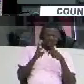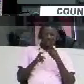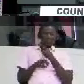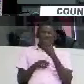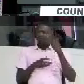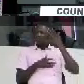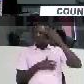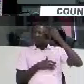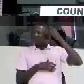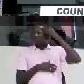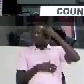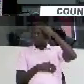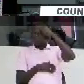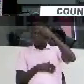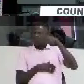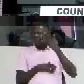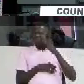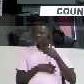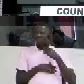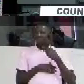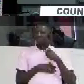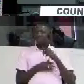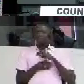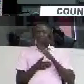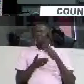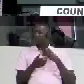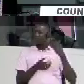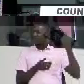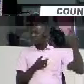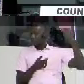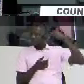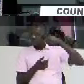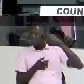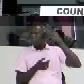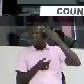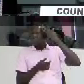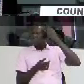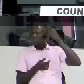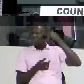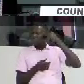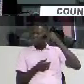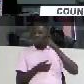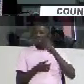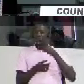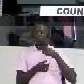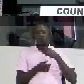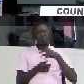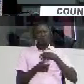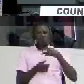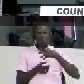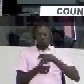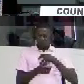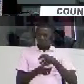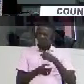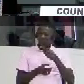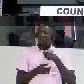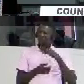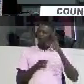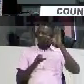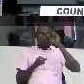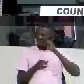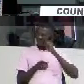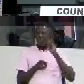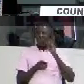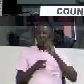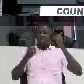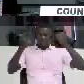are memories that perhaps are not really quite coming to you. But just, we want to get the details of